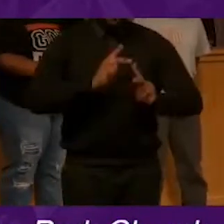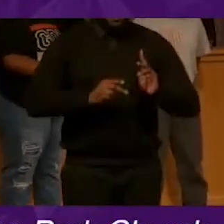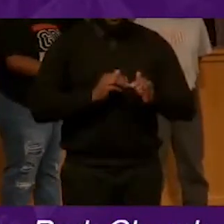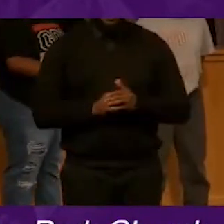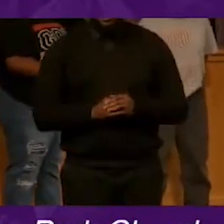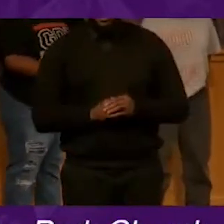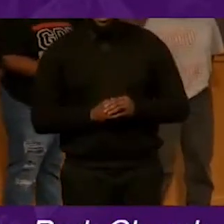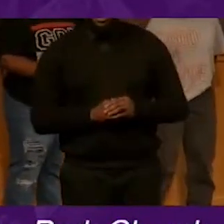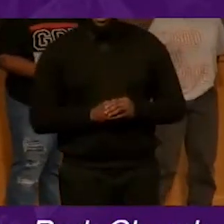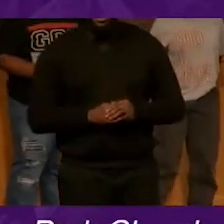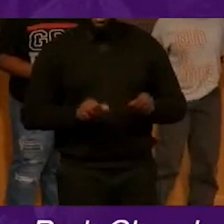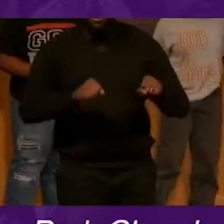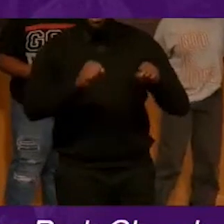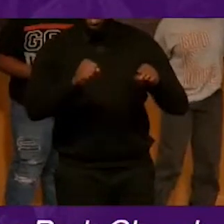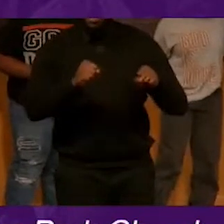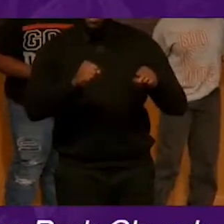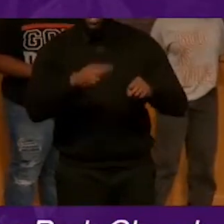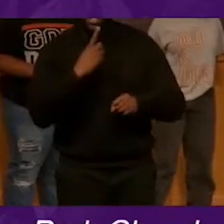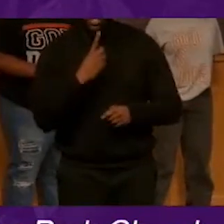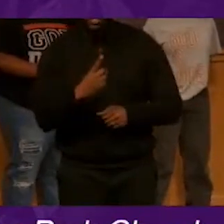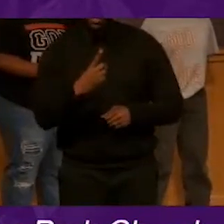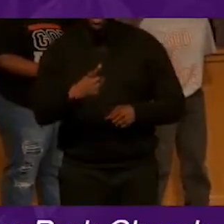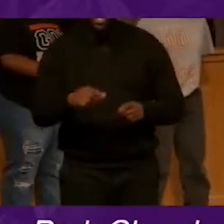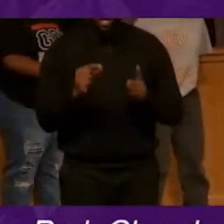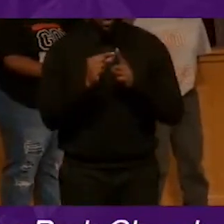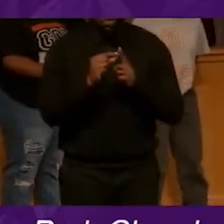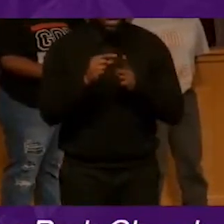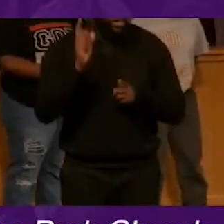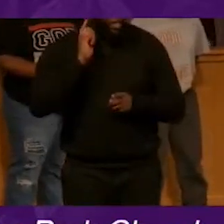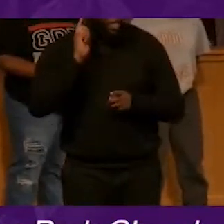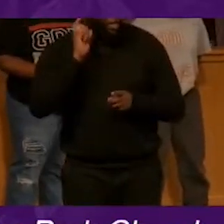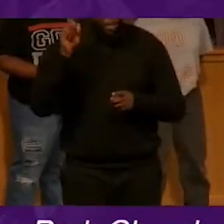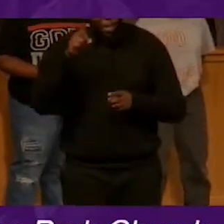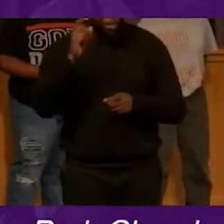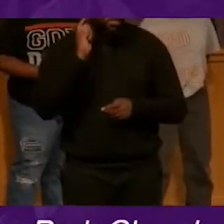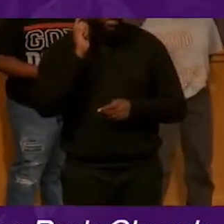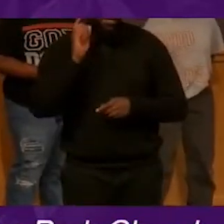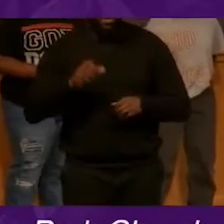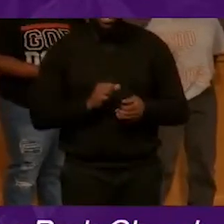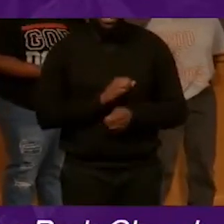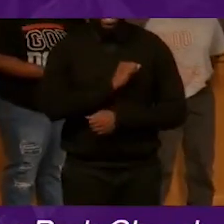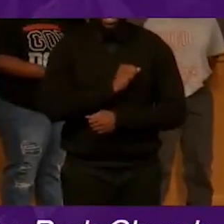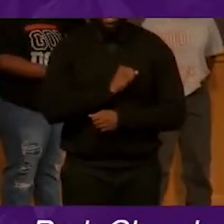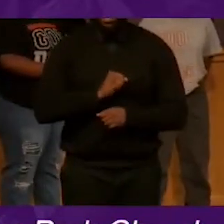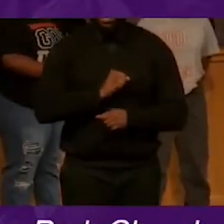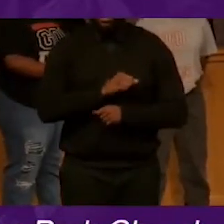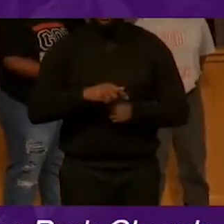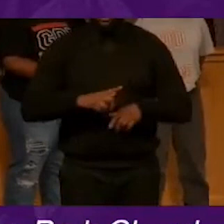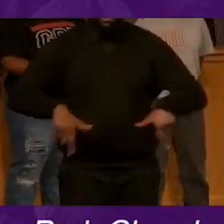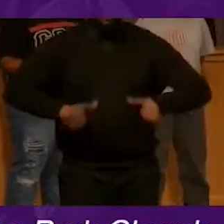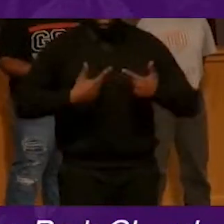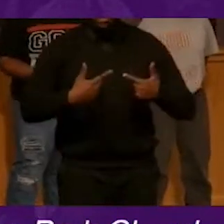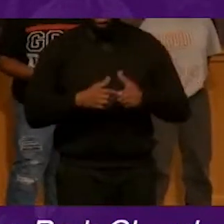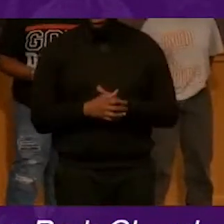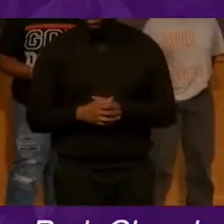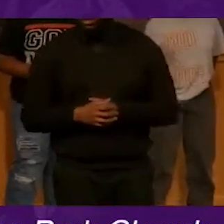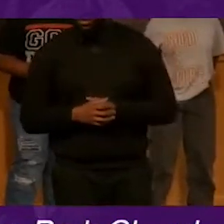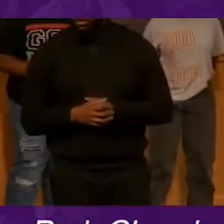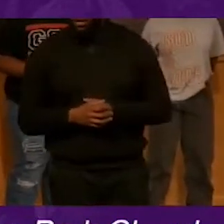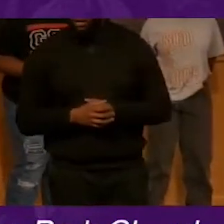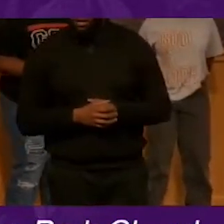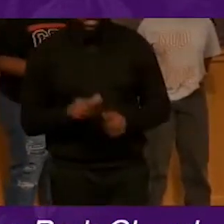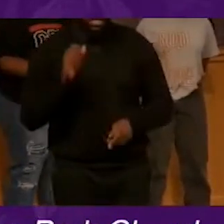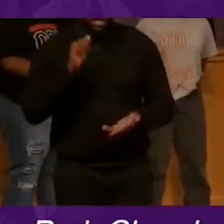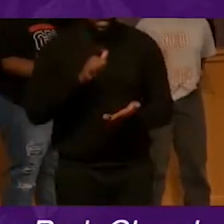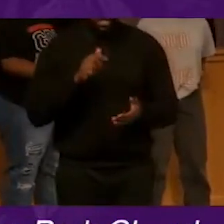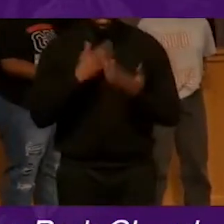that will be able to speak a word that they need to hear in this season of their lives. And God, we thank you